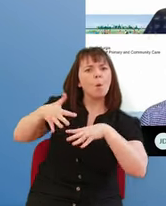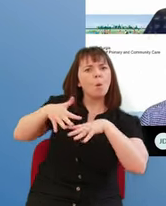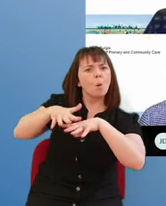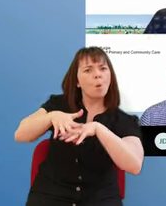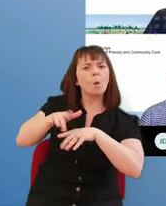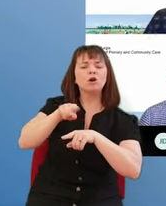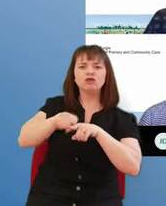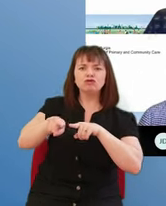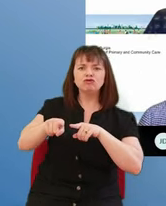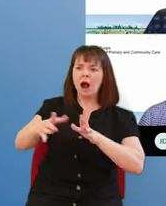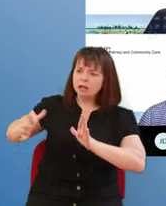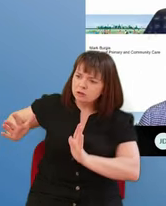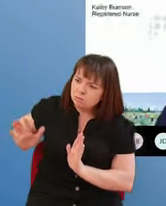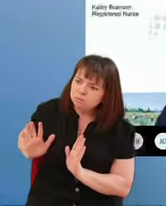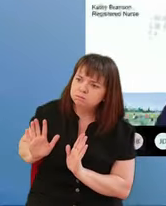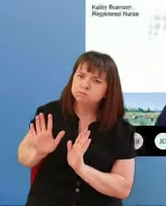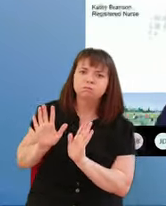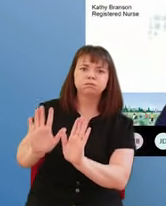Naomi?